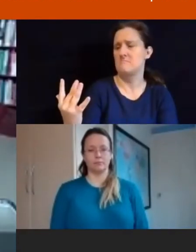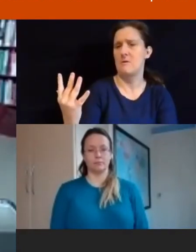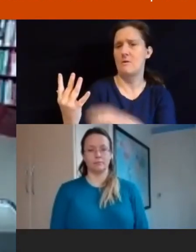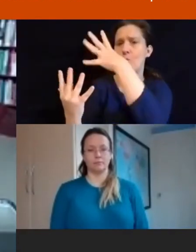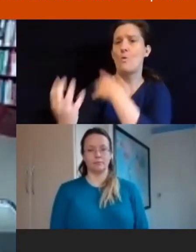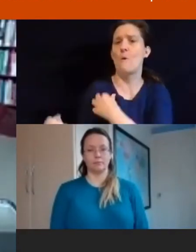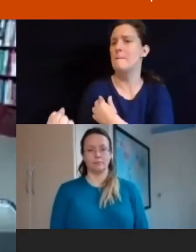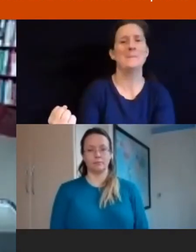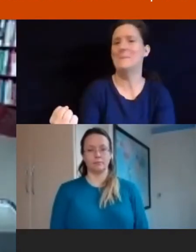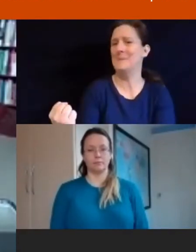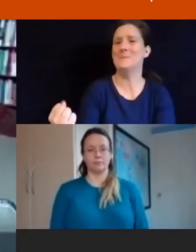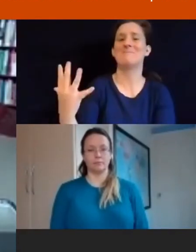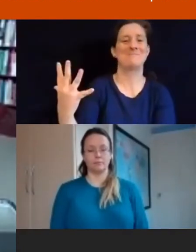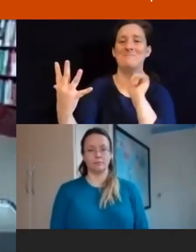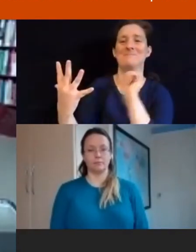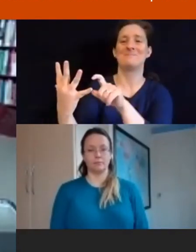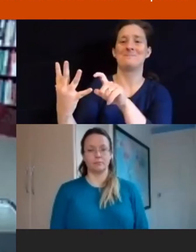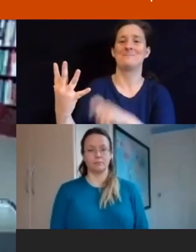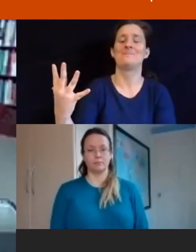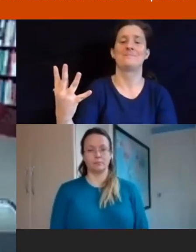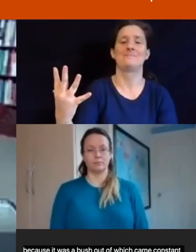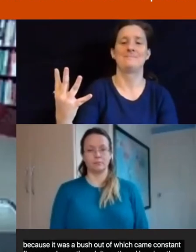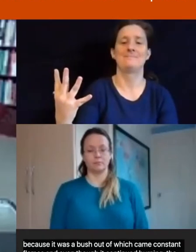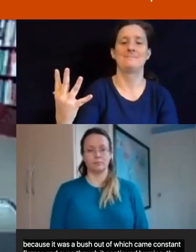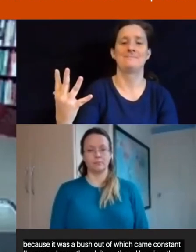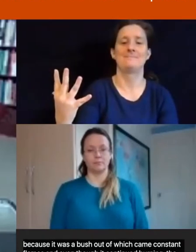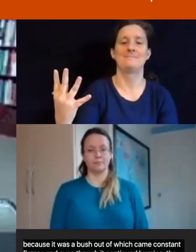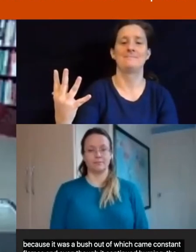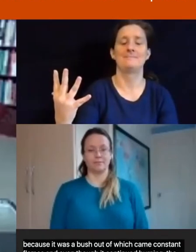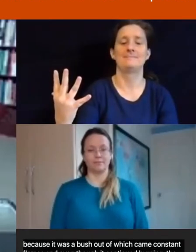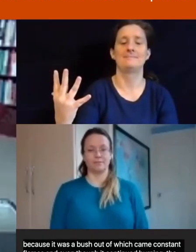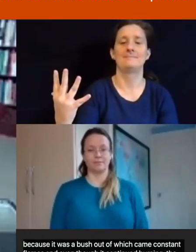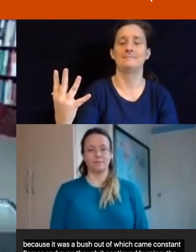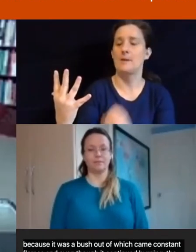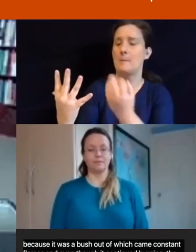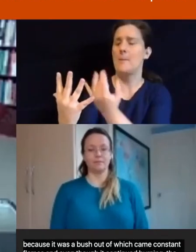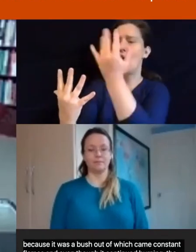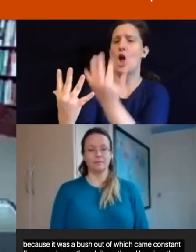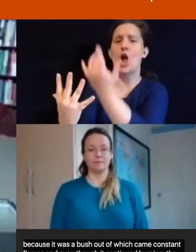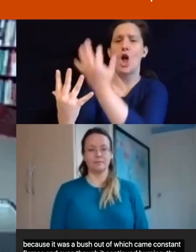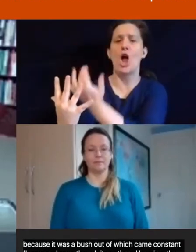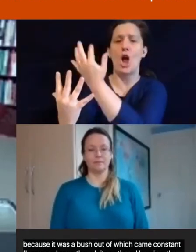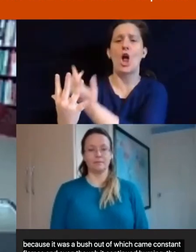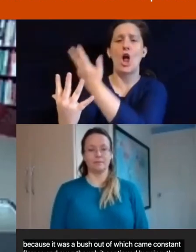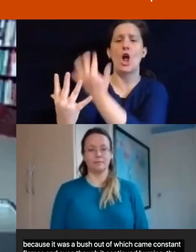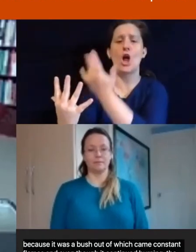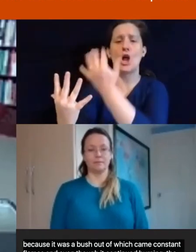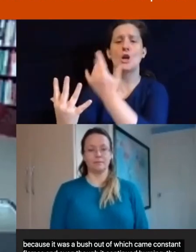burnt up the bush. The bush kept burning